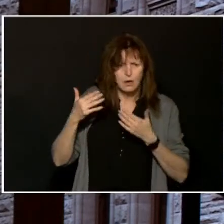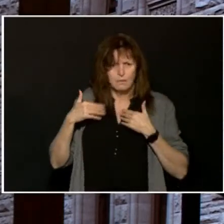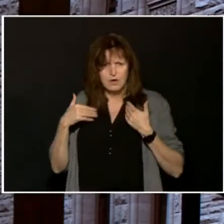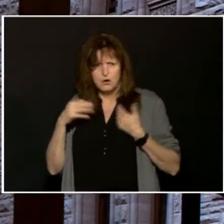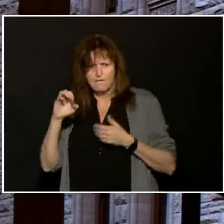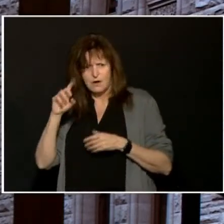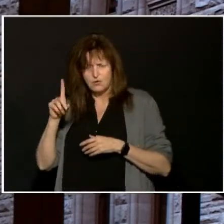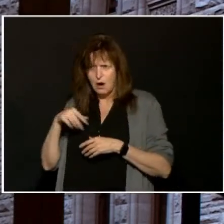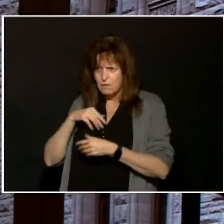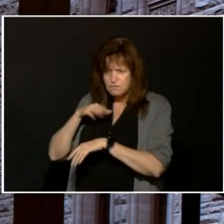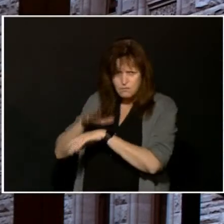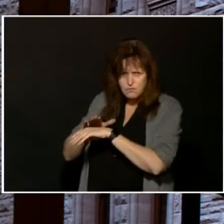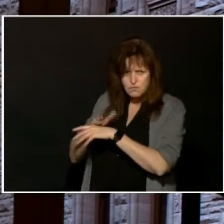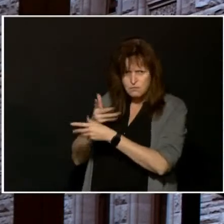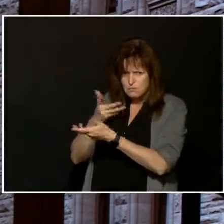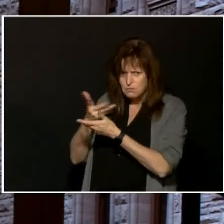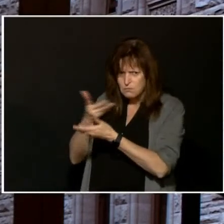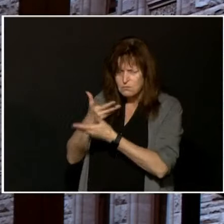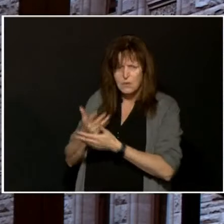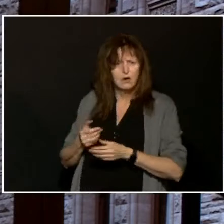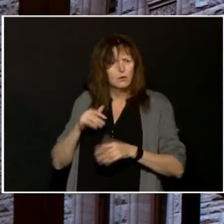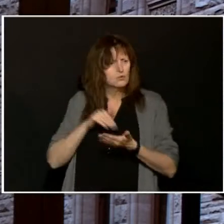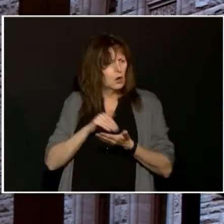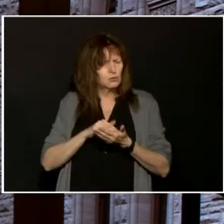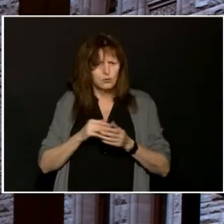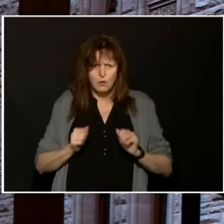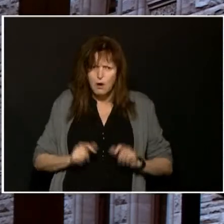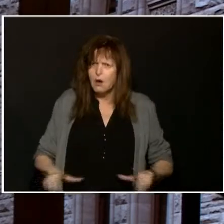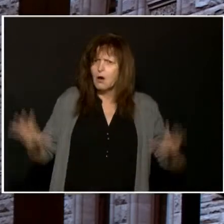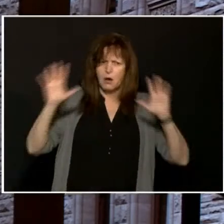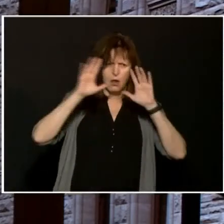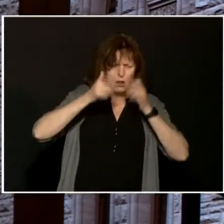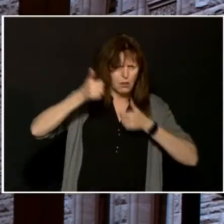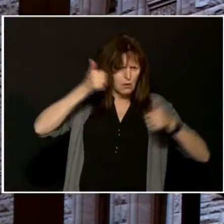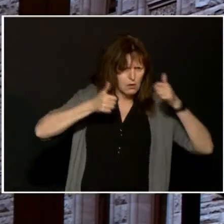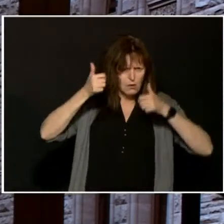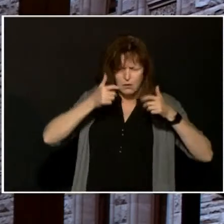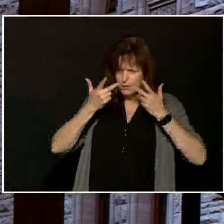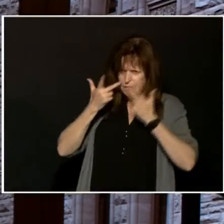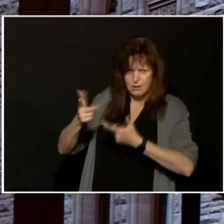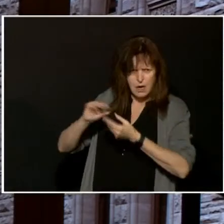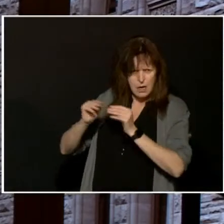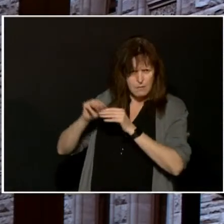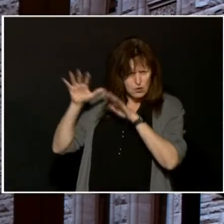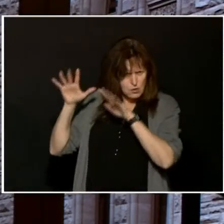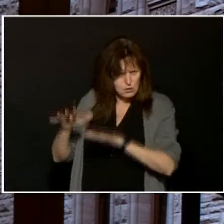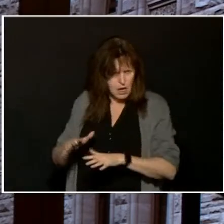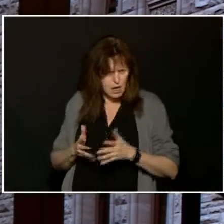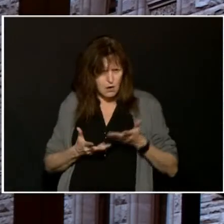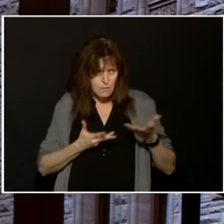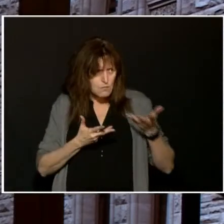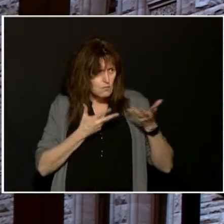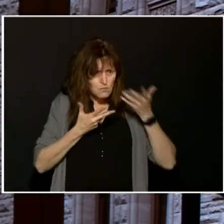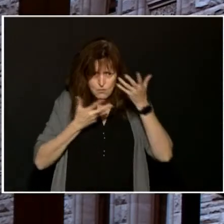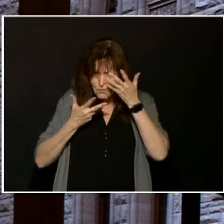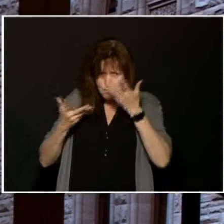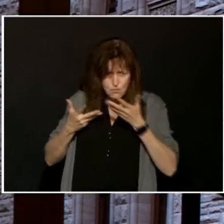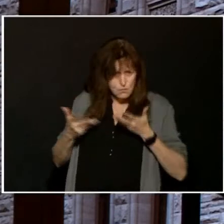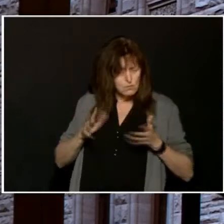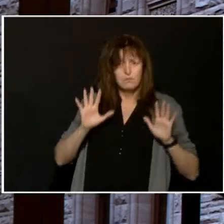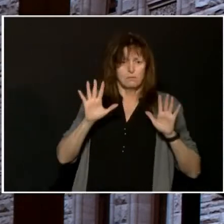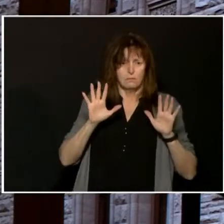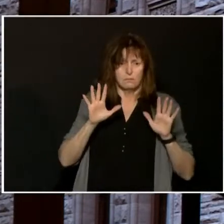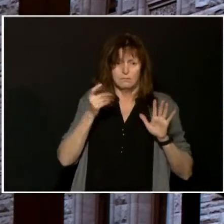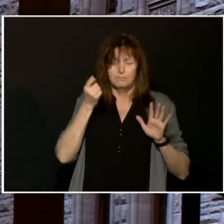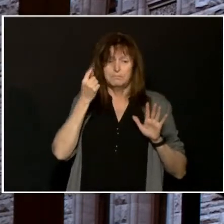all our medical officers of health who are seeing the numbers come down in their respective jurisdictions. Remember, we went and closed the schools because health